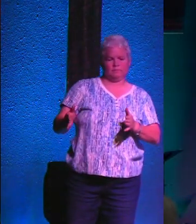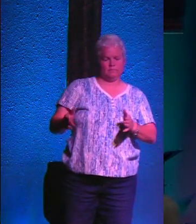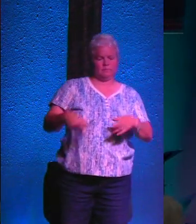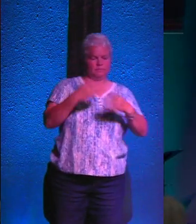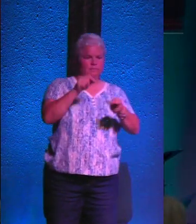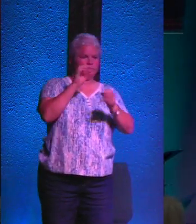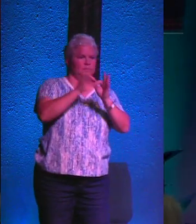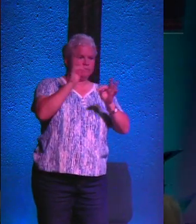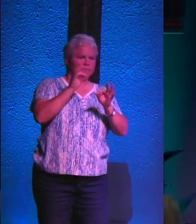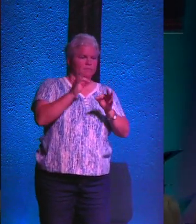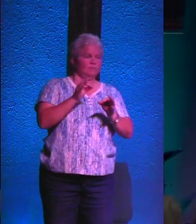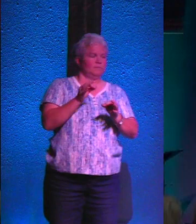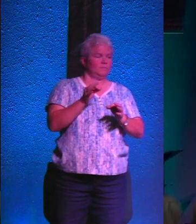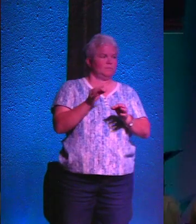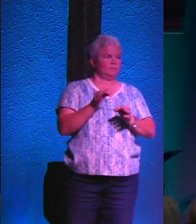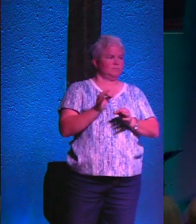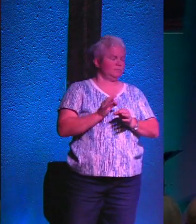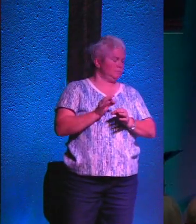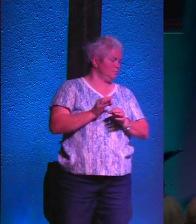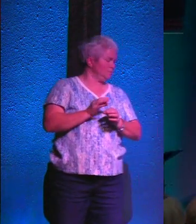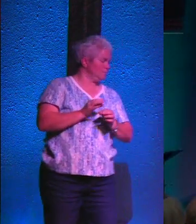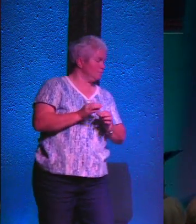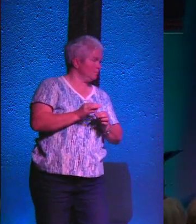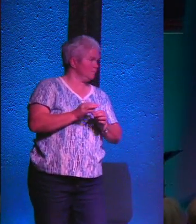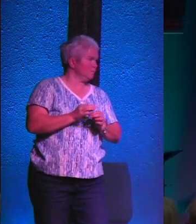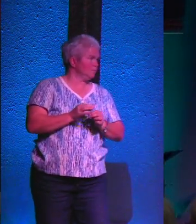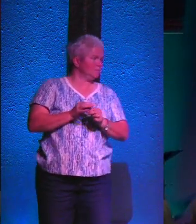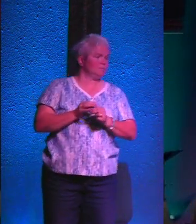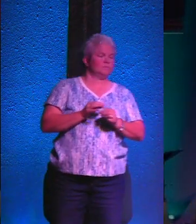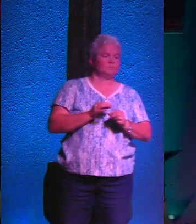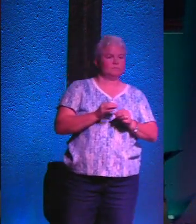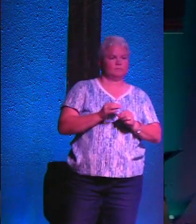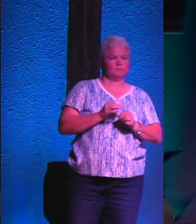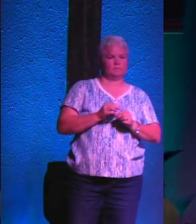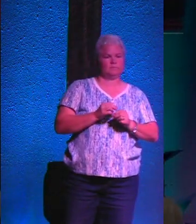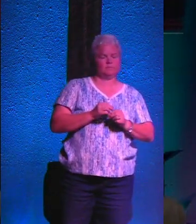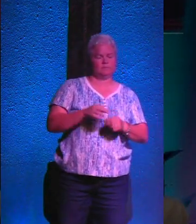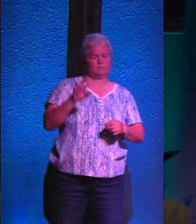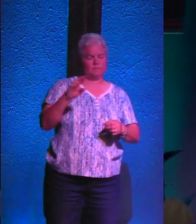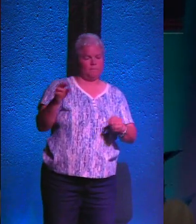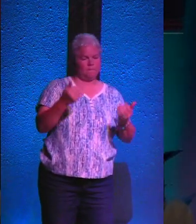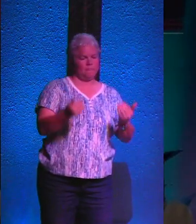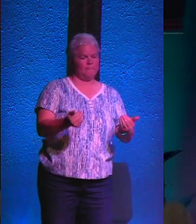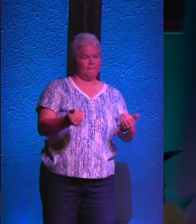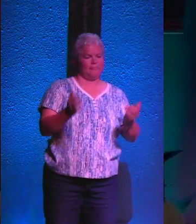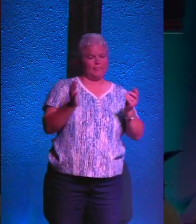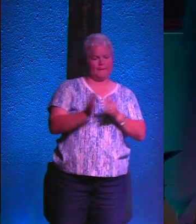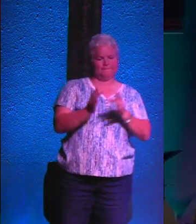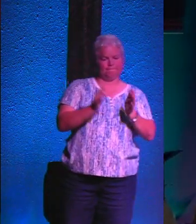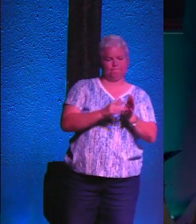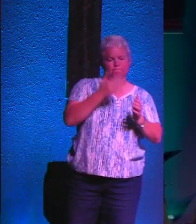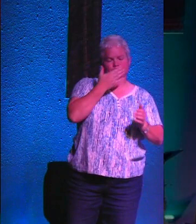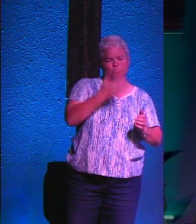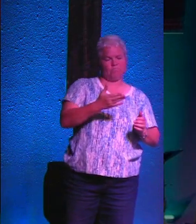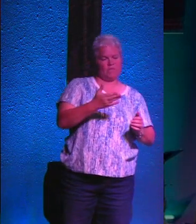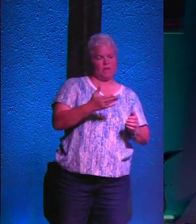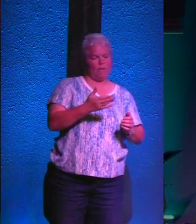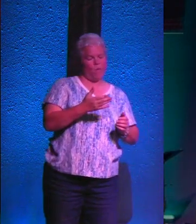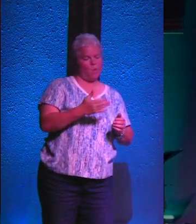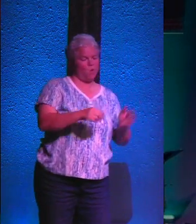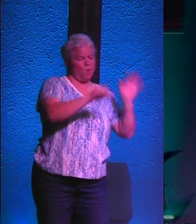perfect. And your plan is in effect right now. now. Jesus, thank you